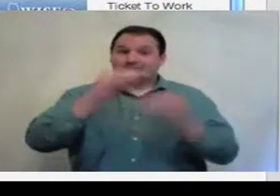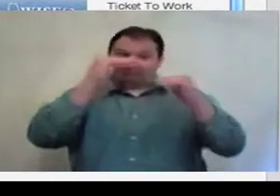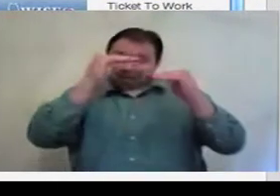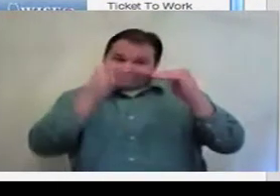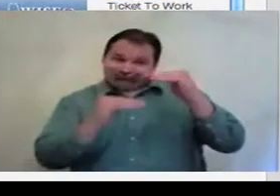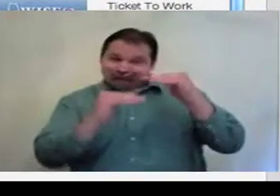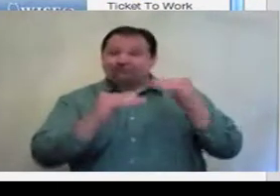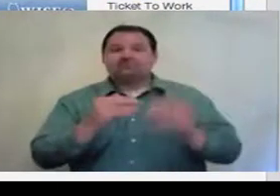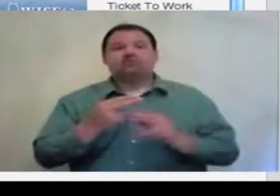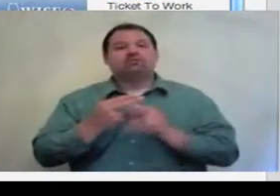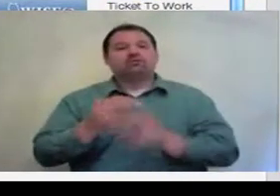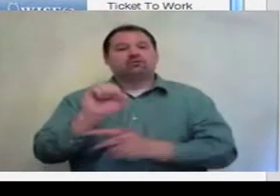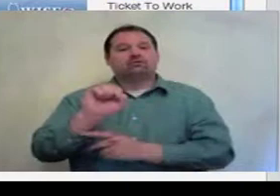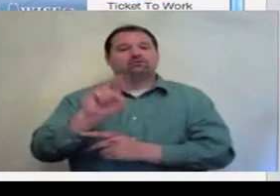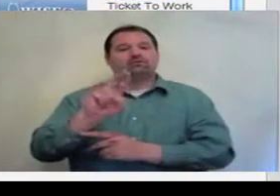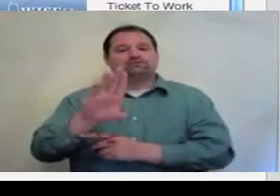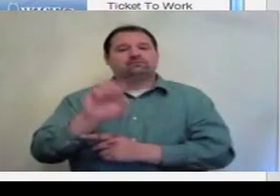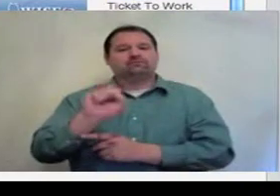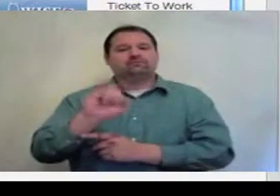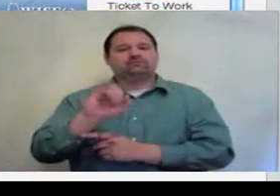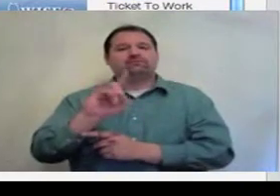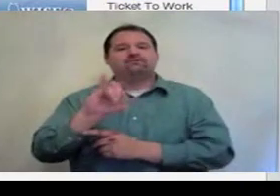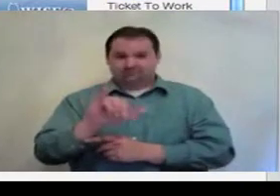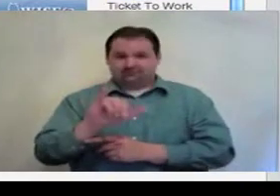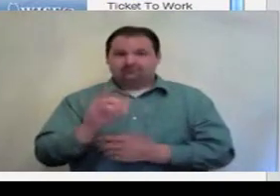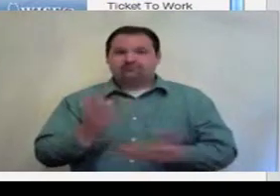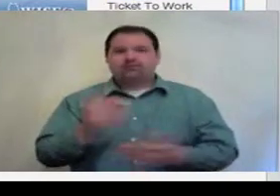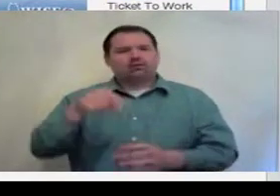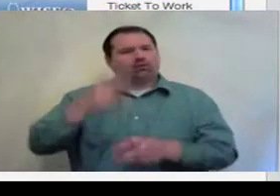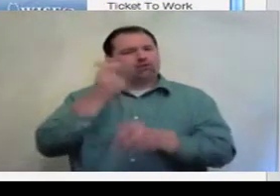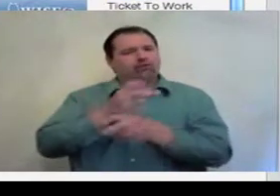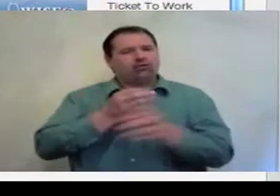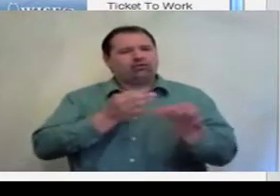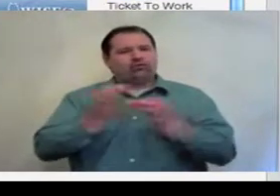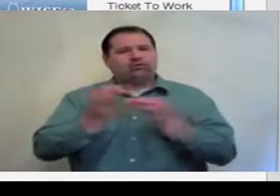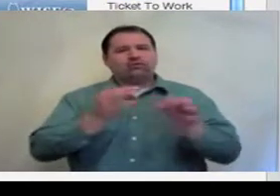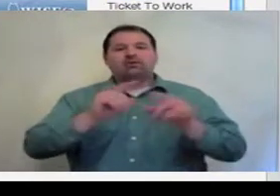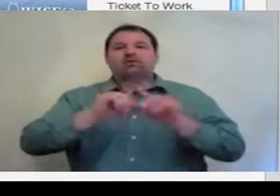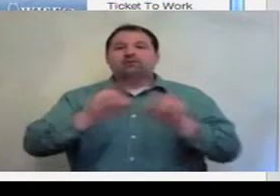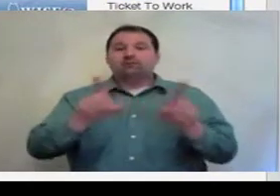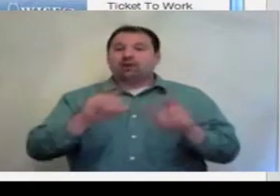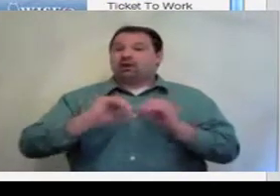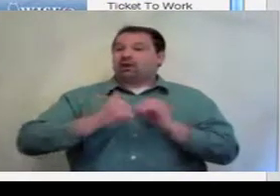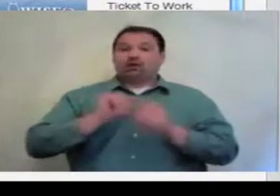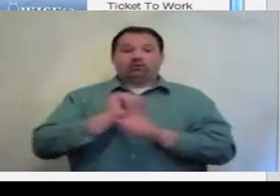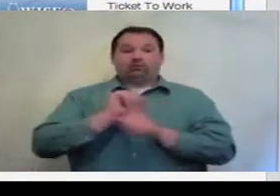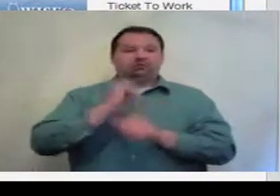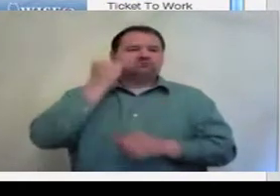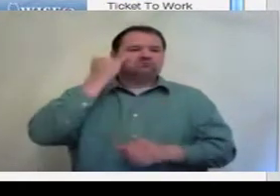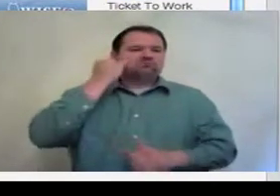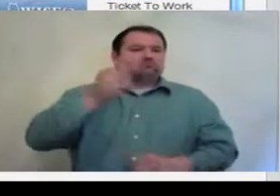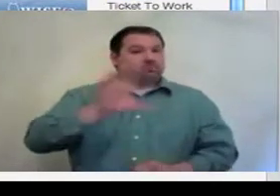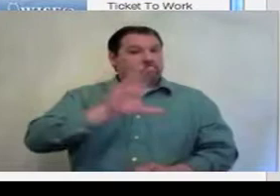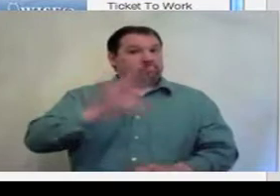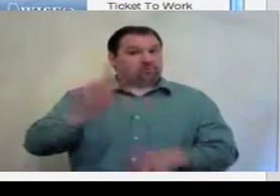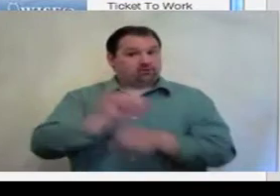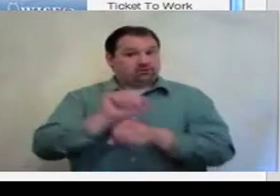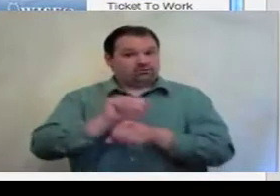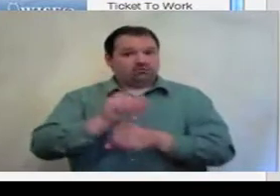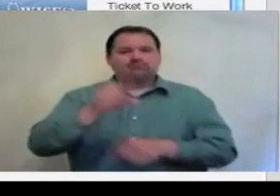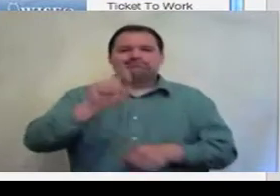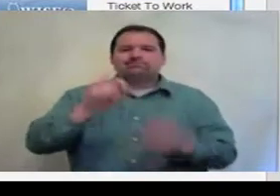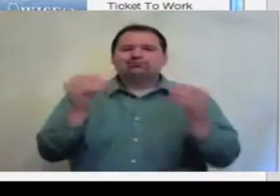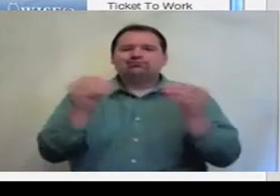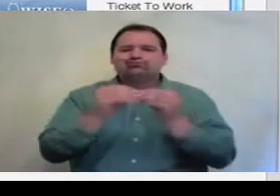the subsidy. And this one's a little bit more difficult to explain, but the way it works is that if you go back to work, sometimes you might have to take